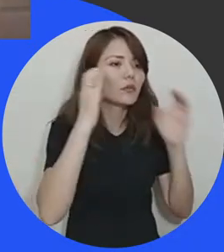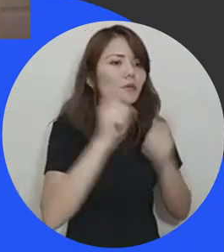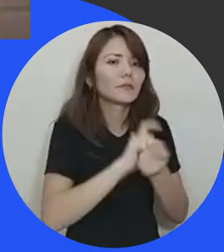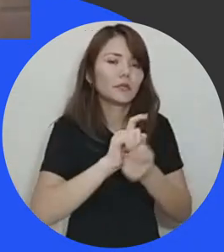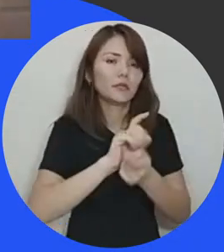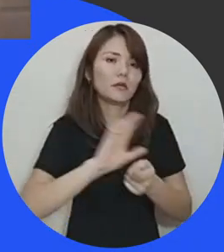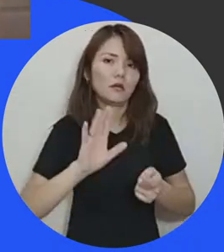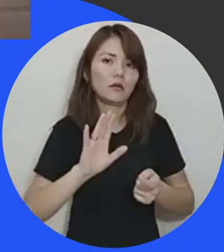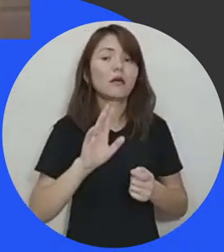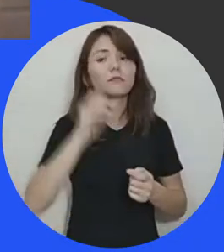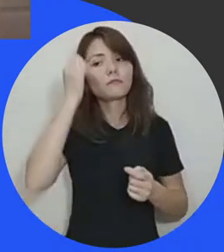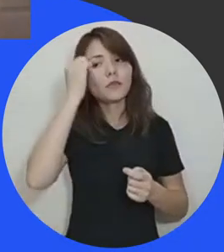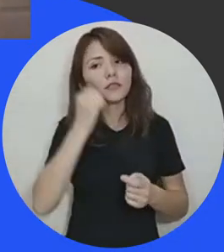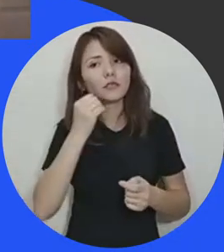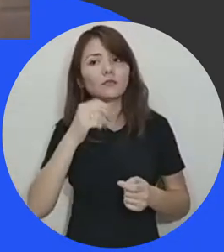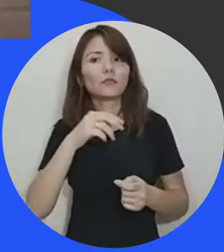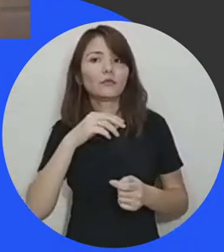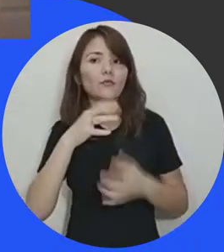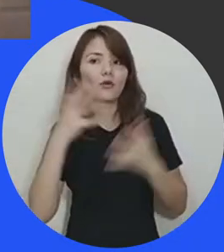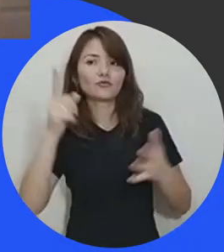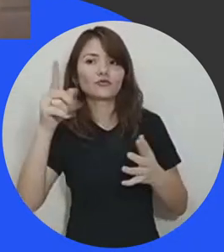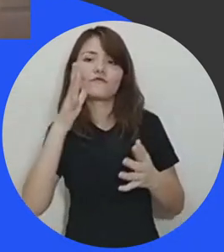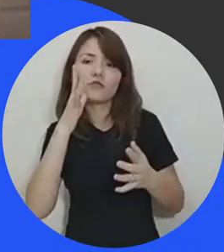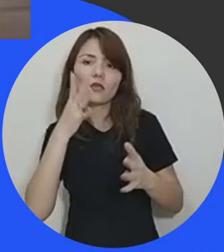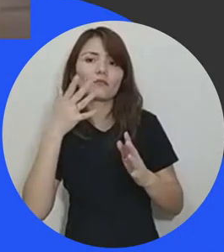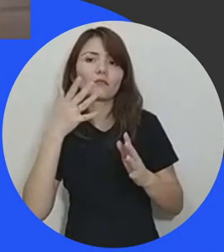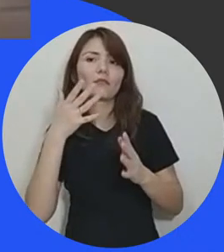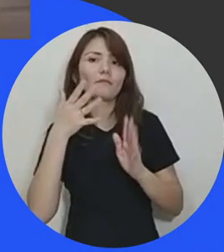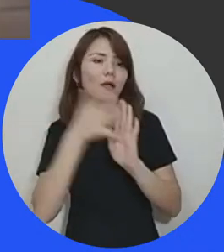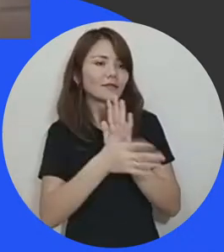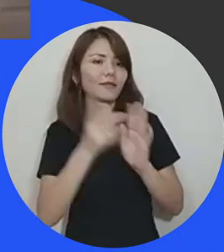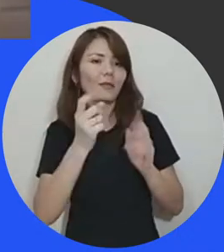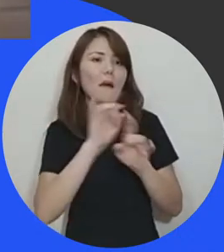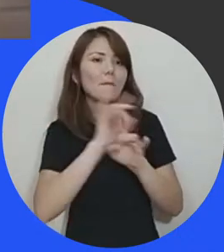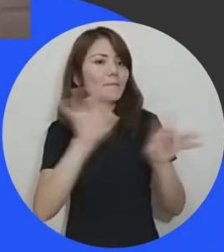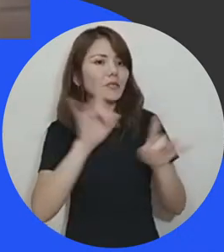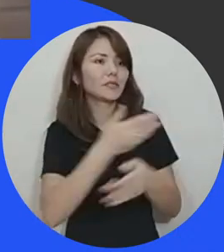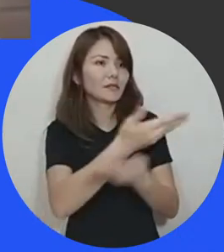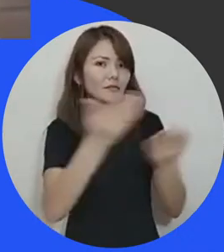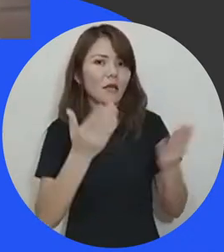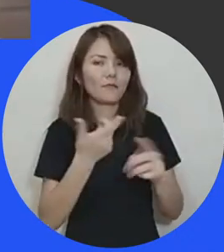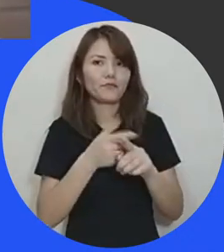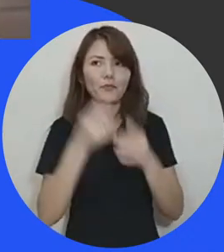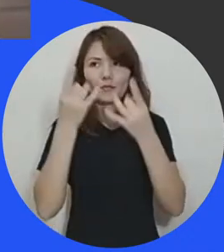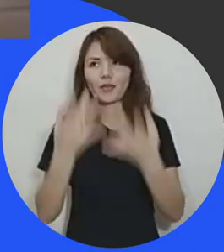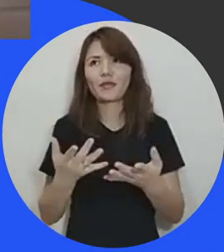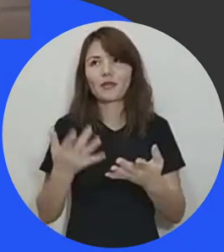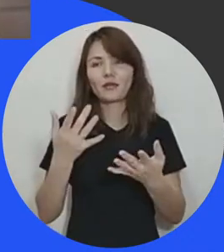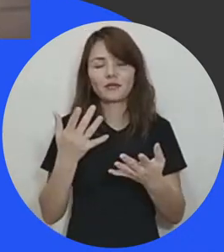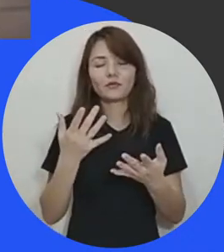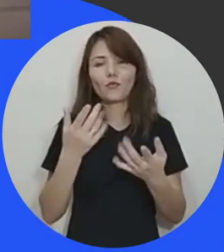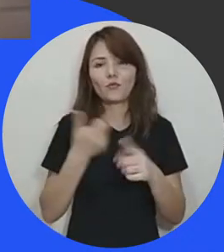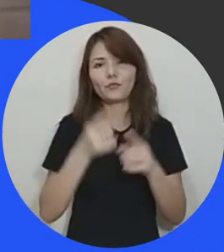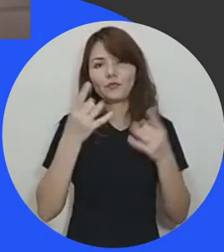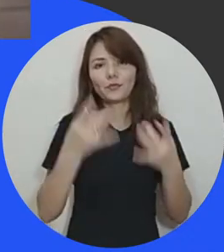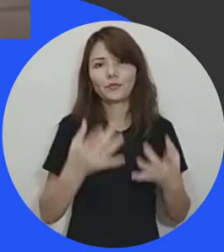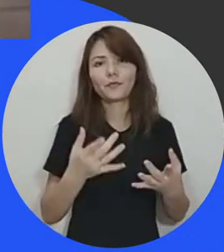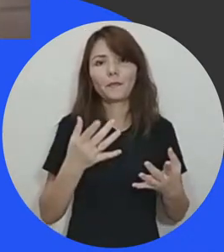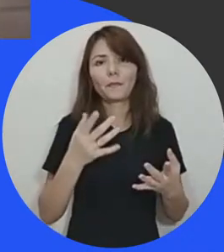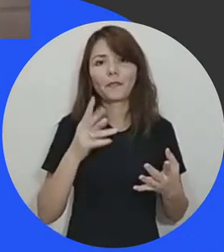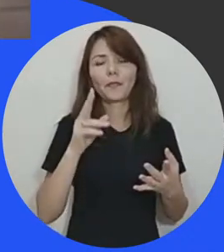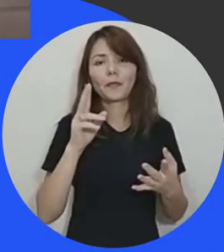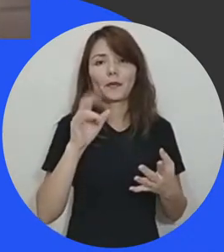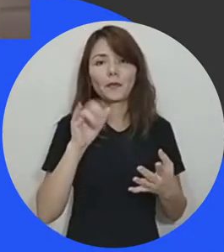in relatively simple terms. We have a lot of questions for you and about 15 minutes to